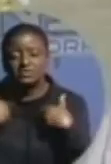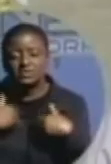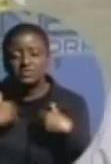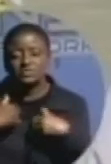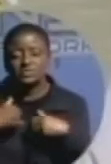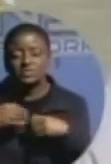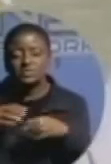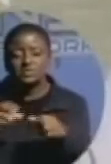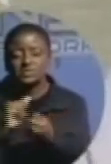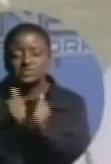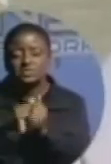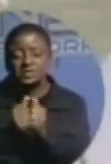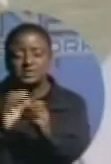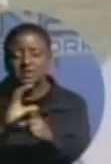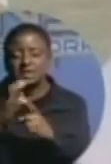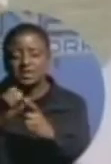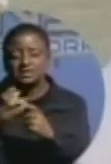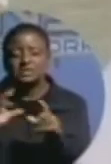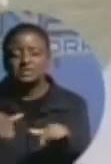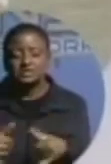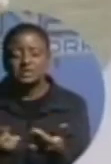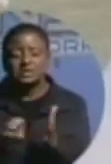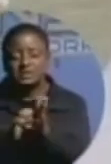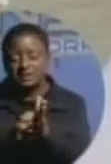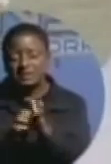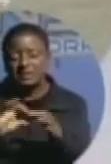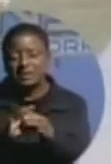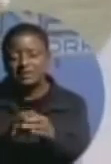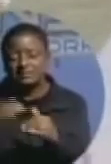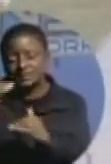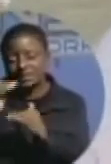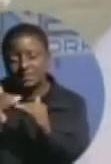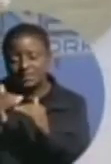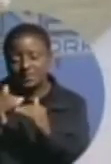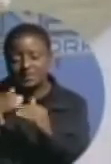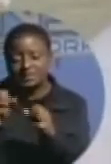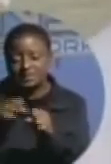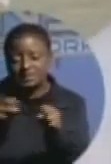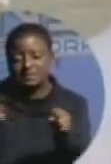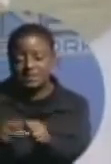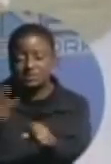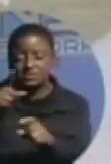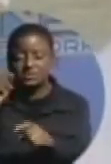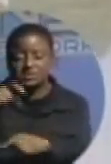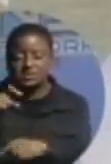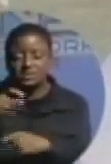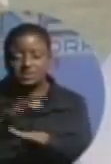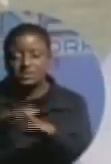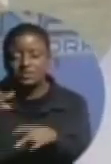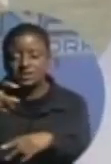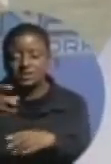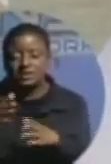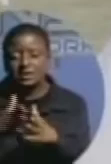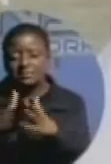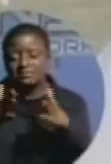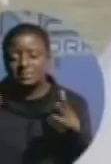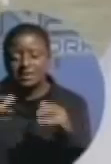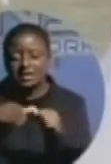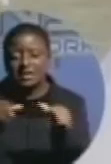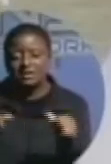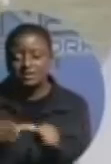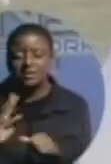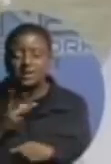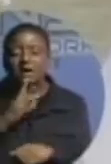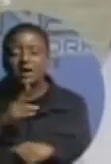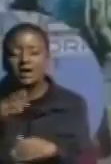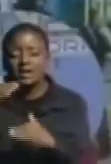It's just an example of just the limited amount of space you need. You don't need a whole big area. And you know, we are limited with